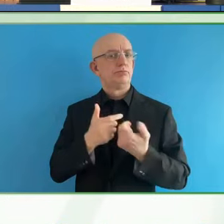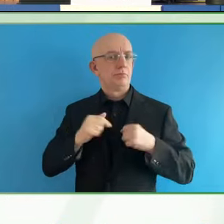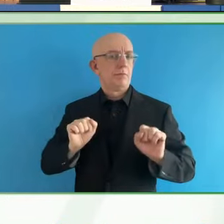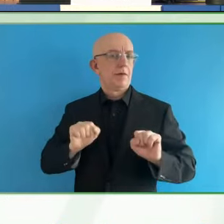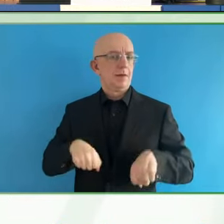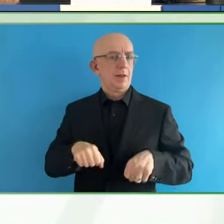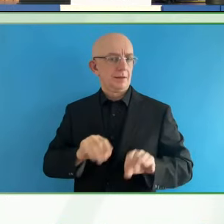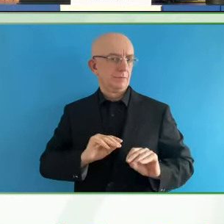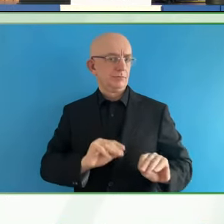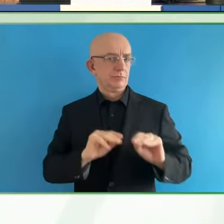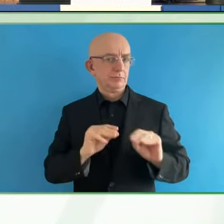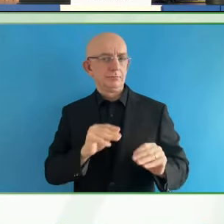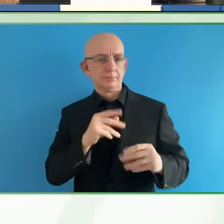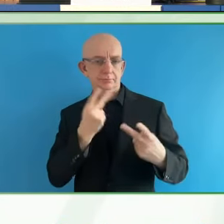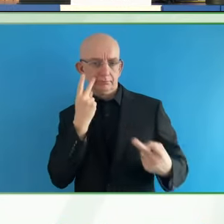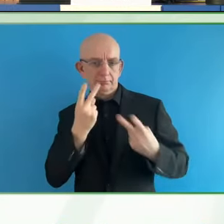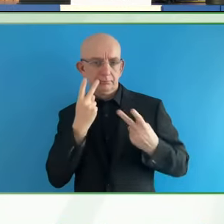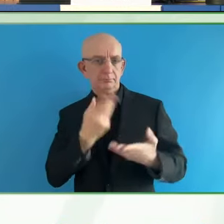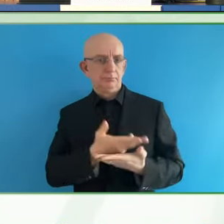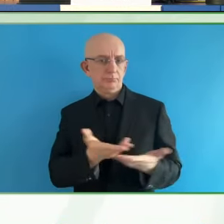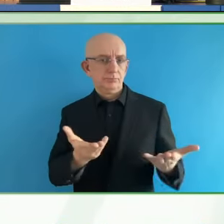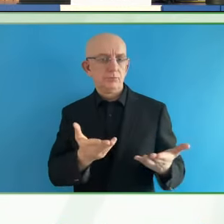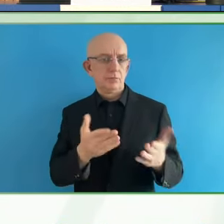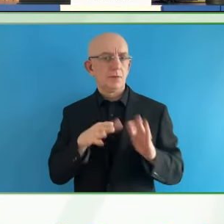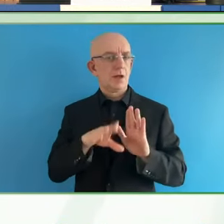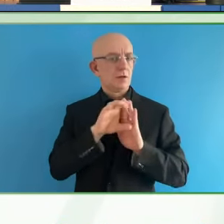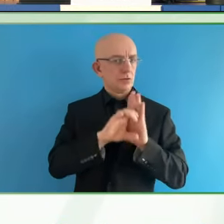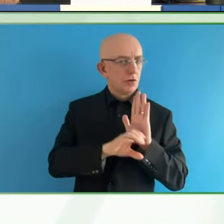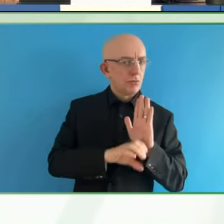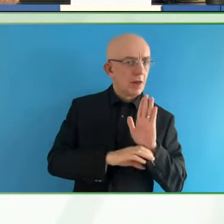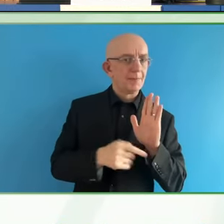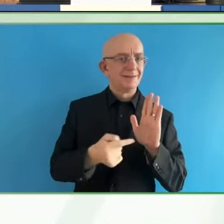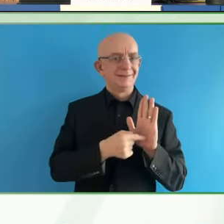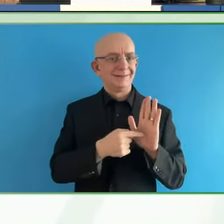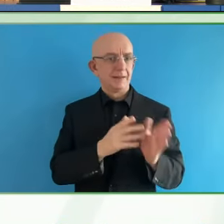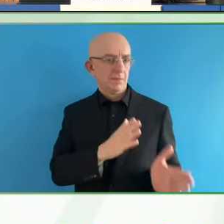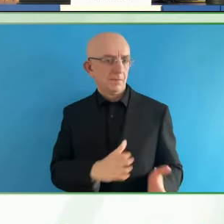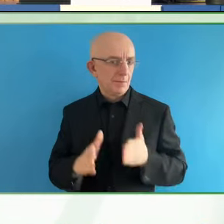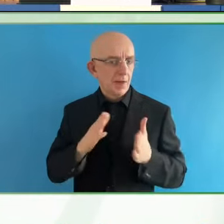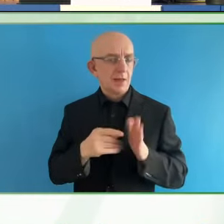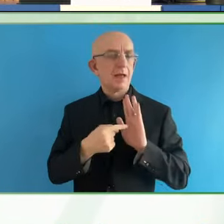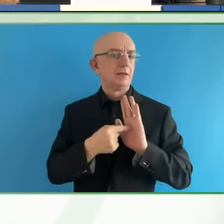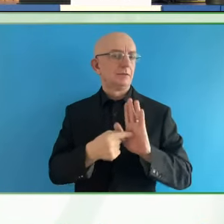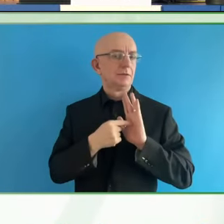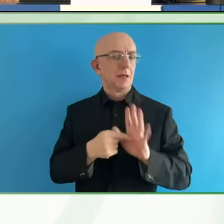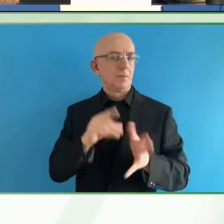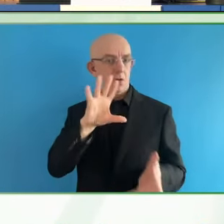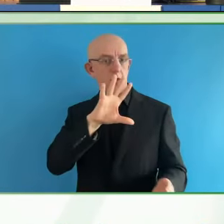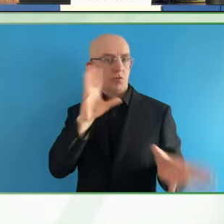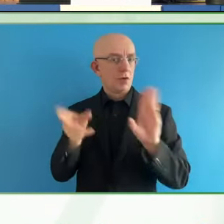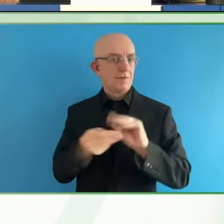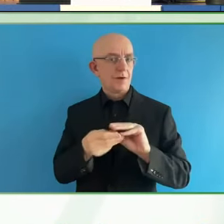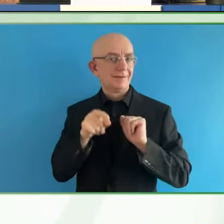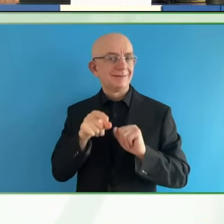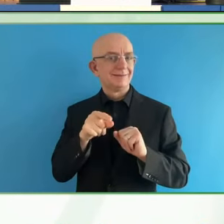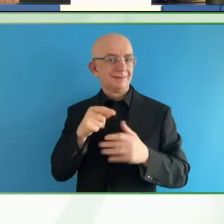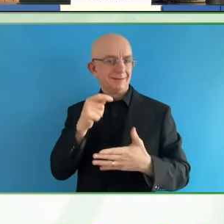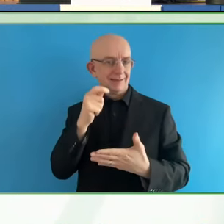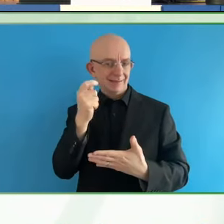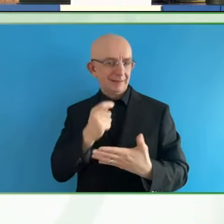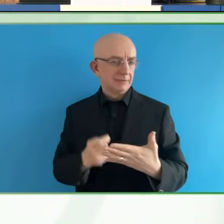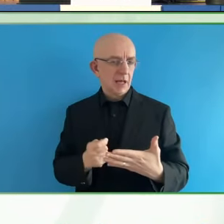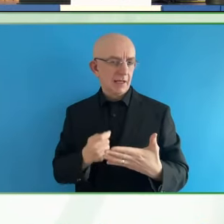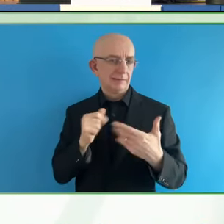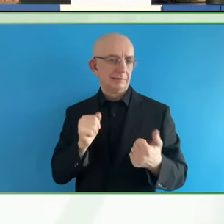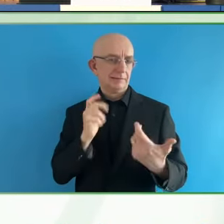evidence. And last but not least, we have a focus on curriculum and assessment, and thereby the fifth